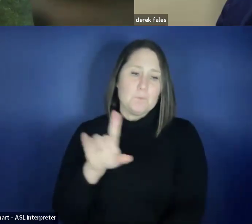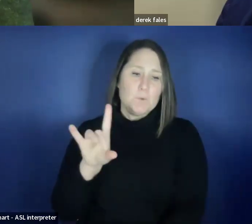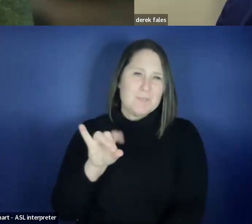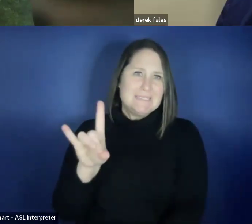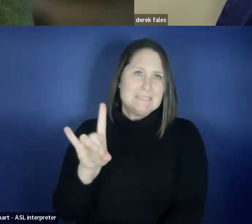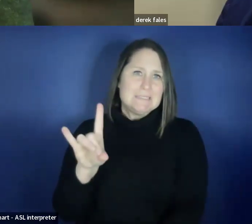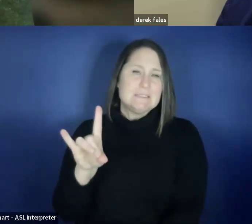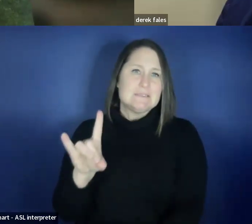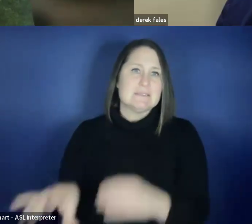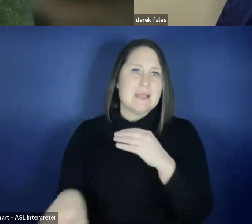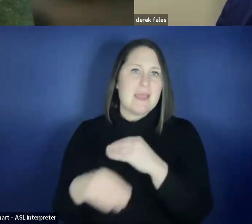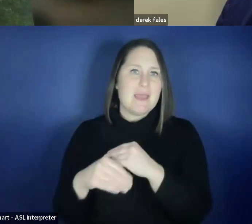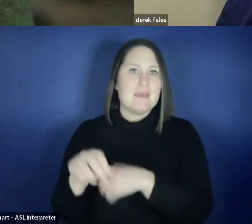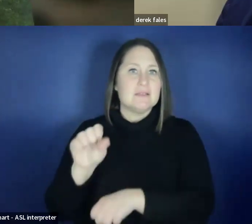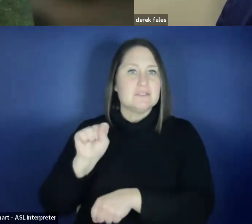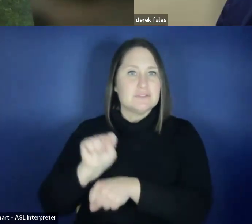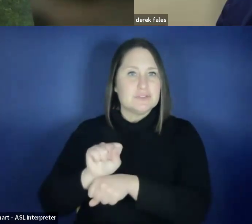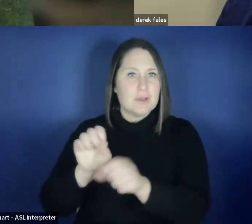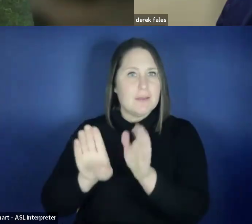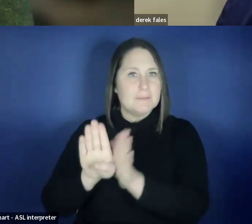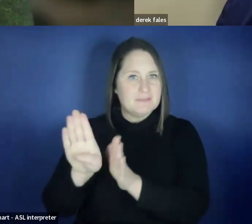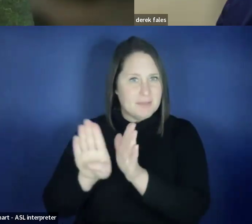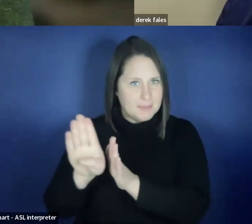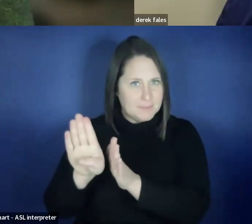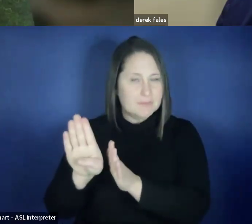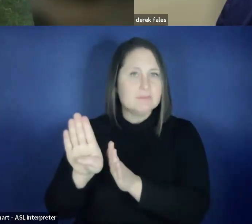add job development